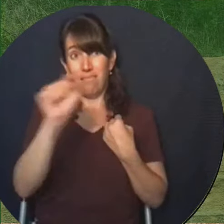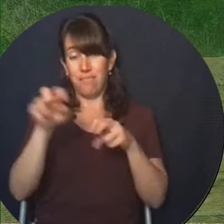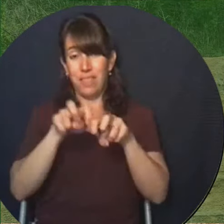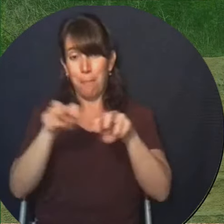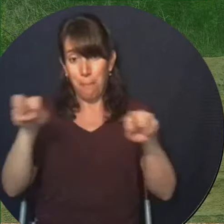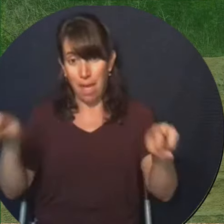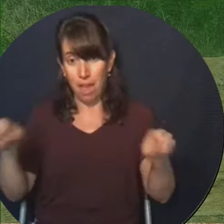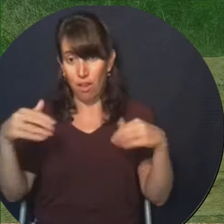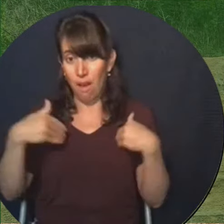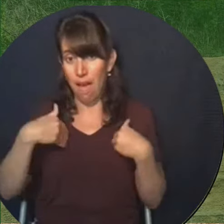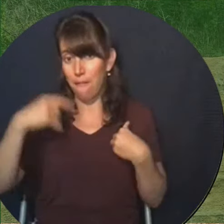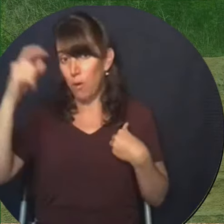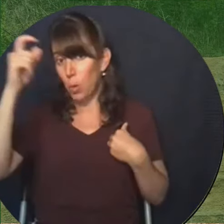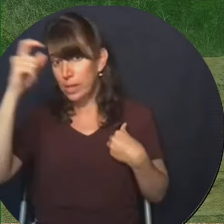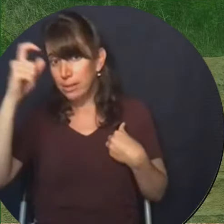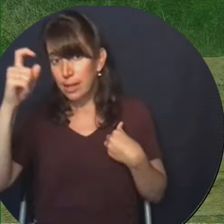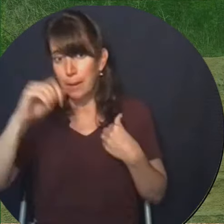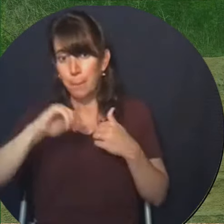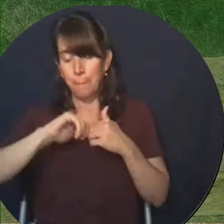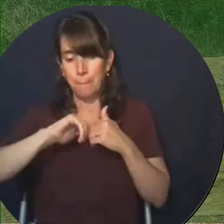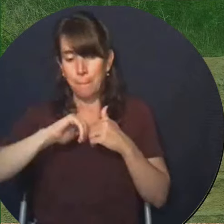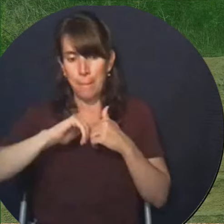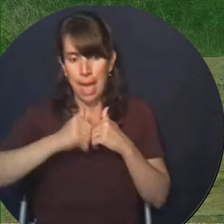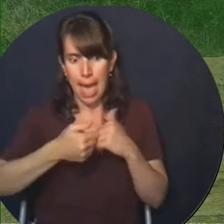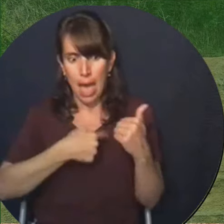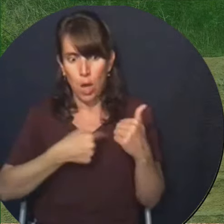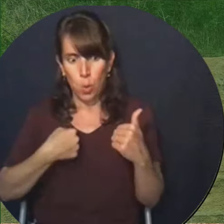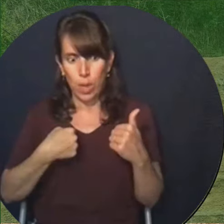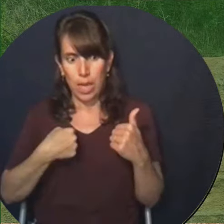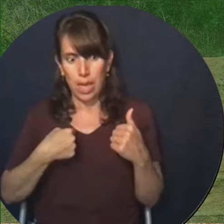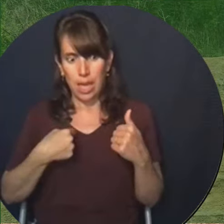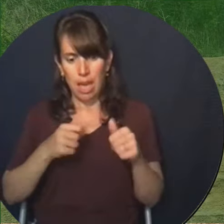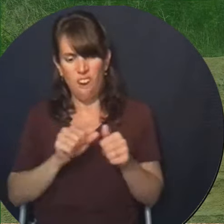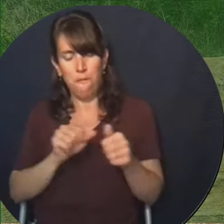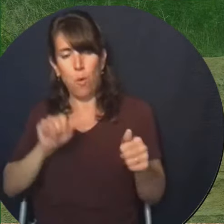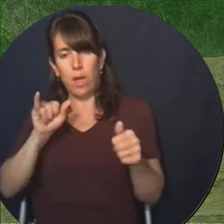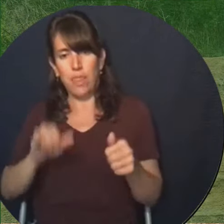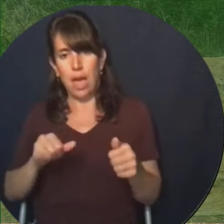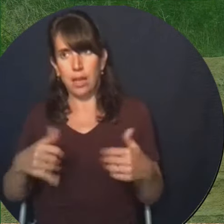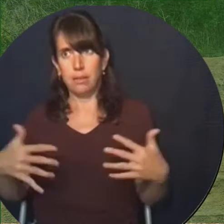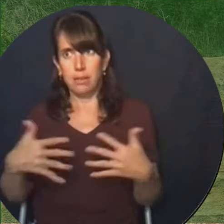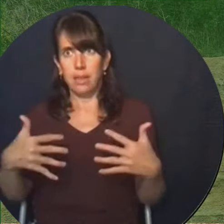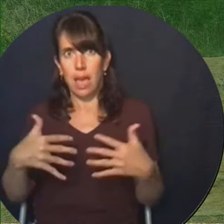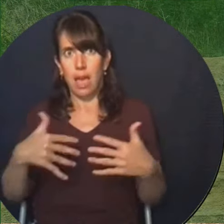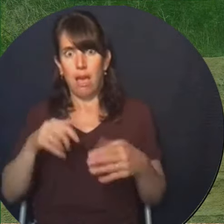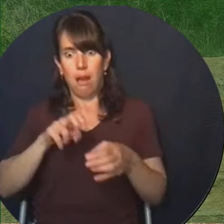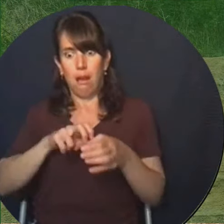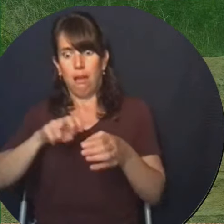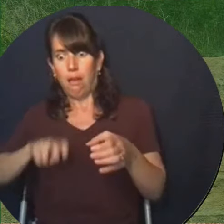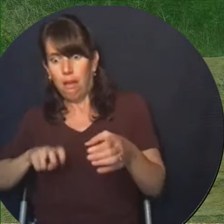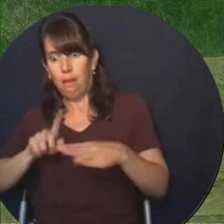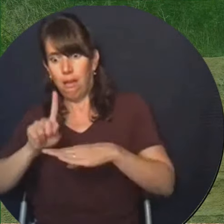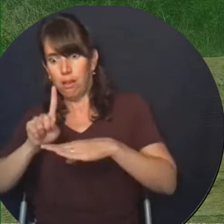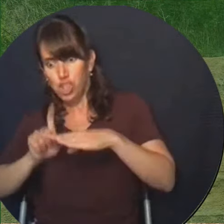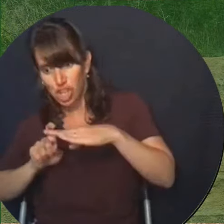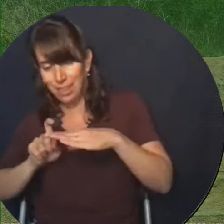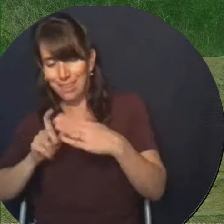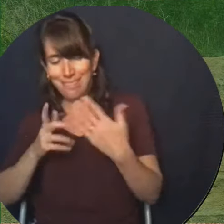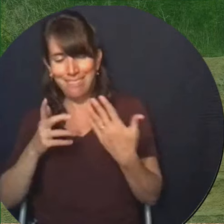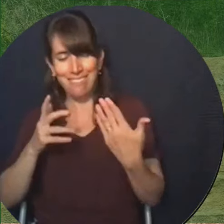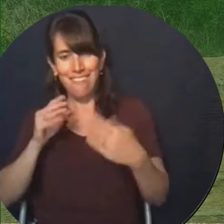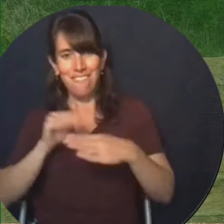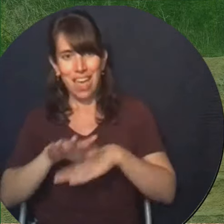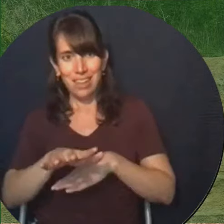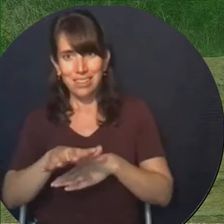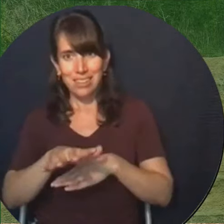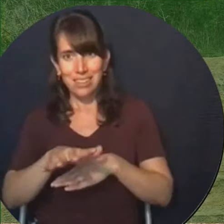groups and how we avoid the chilling effect that folks are mentioning and also be really smart and take care of people. So I was